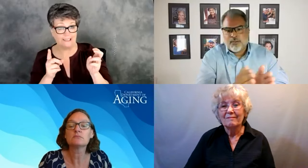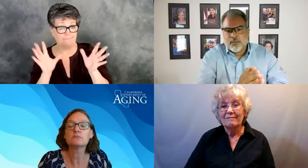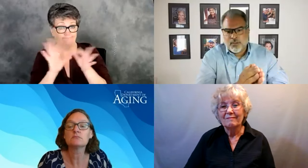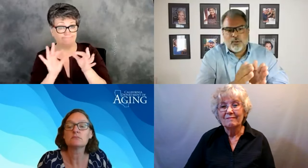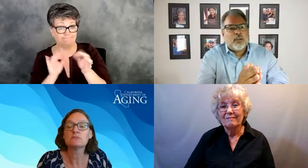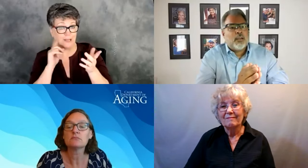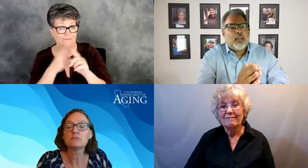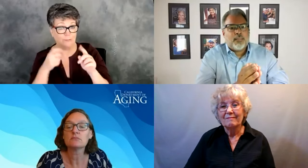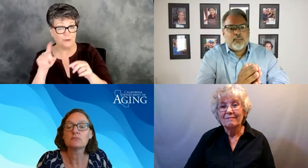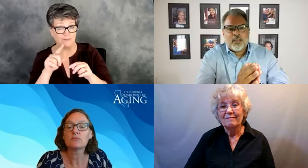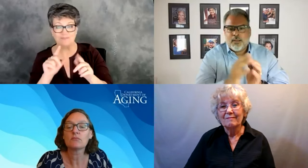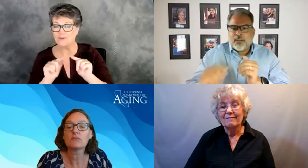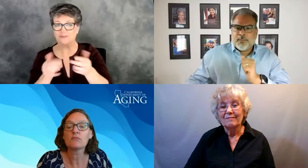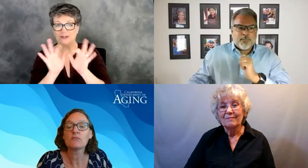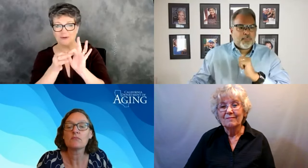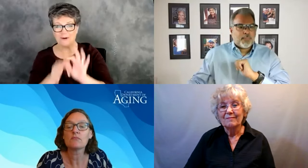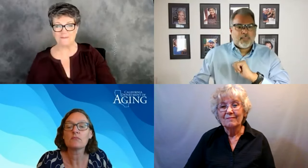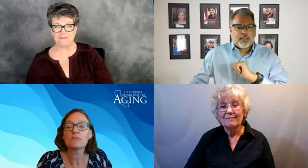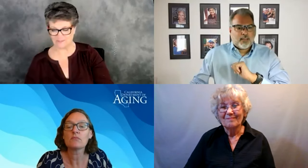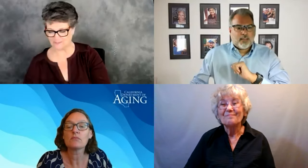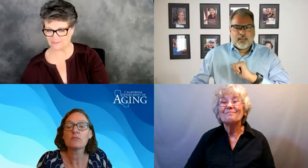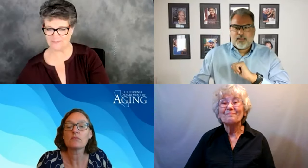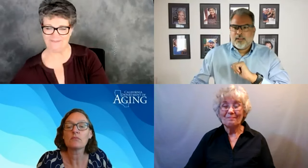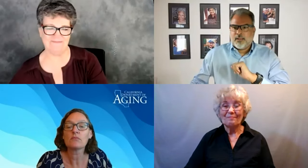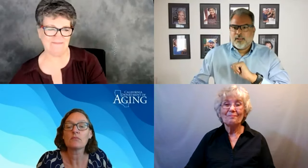to hear from you at this time.